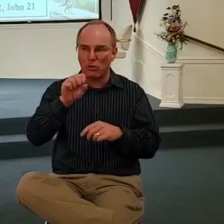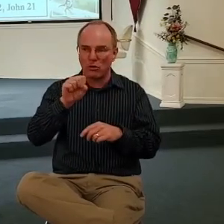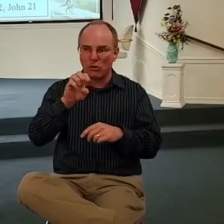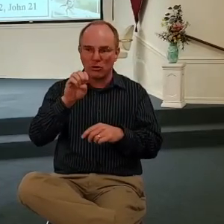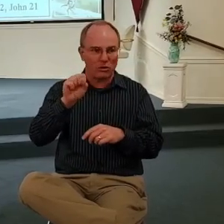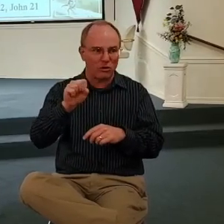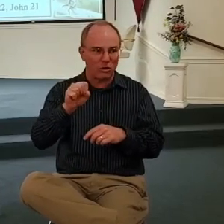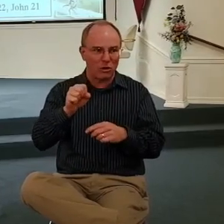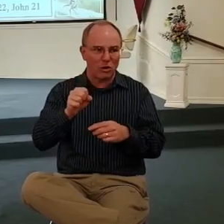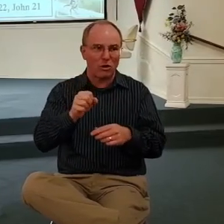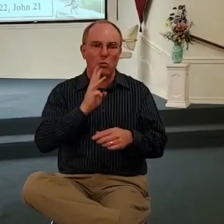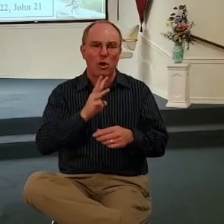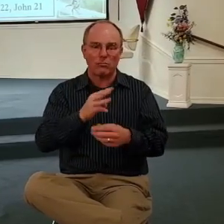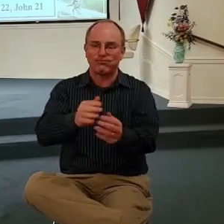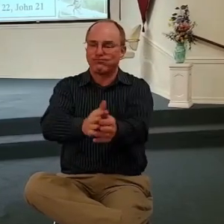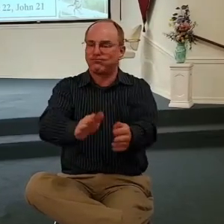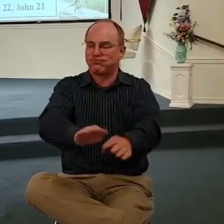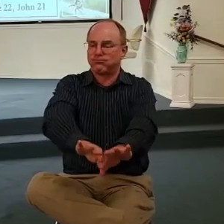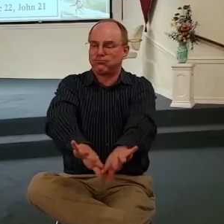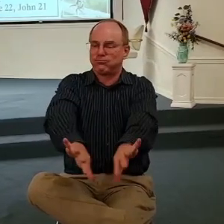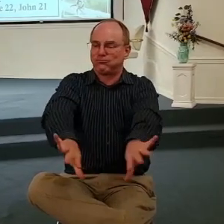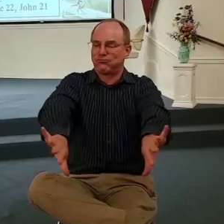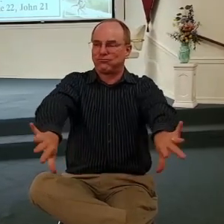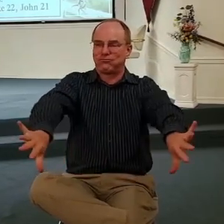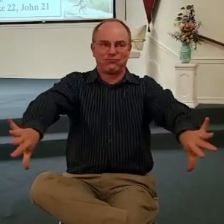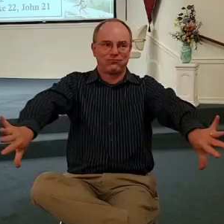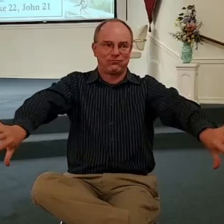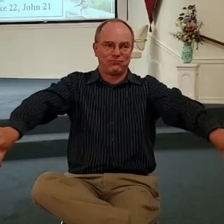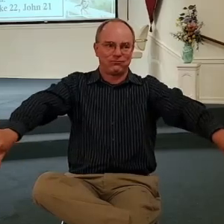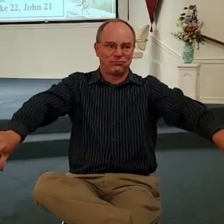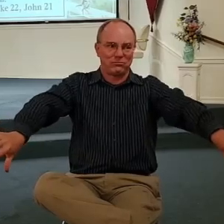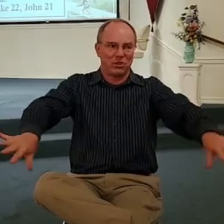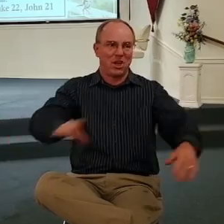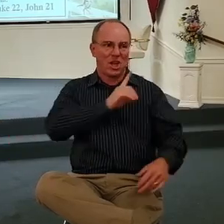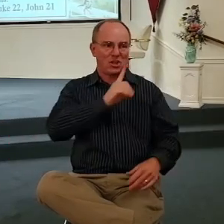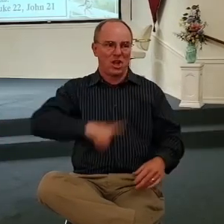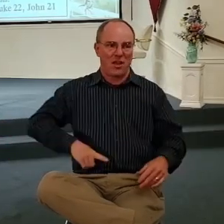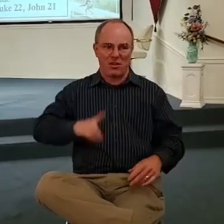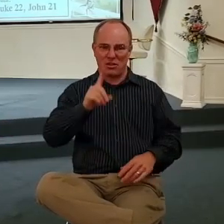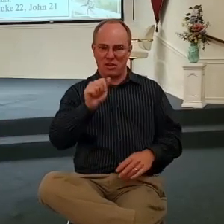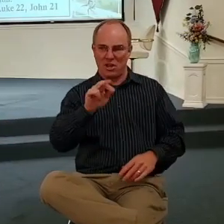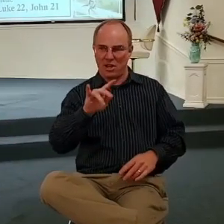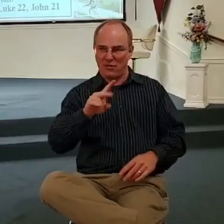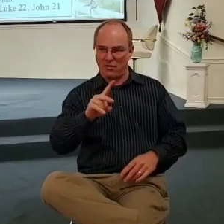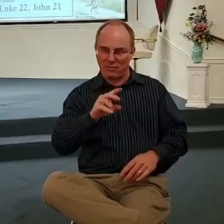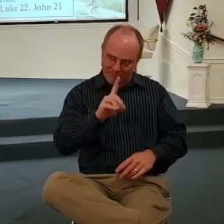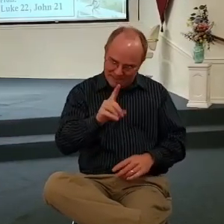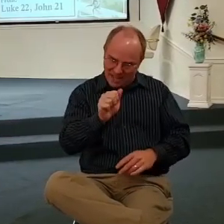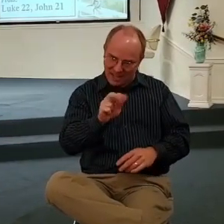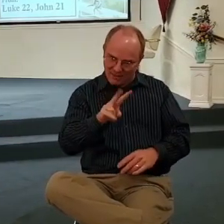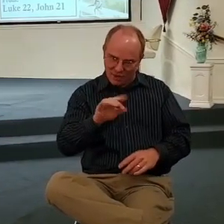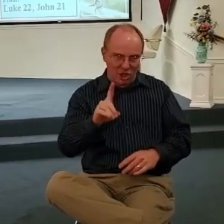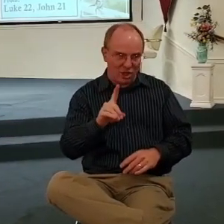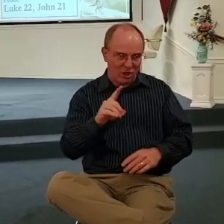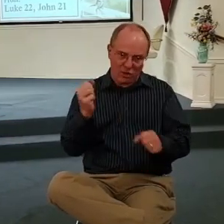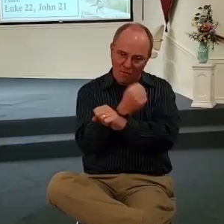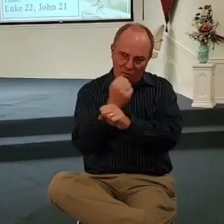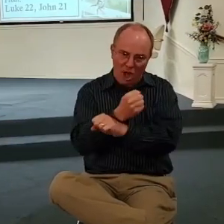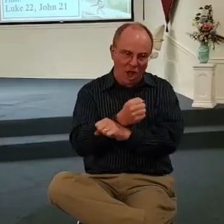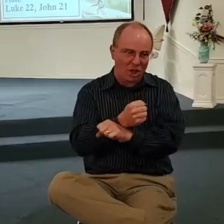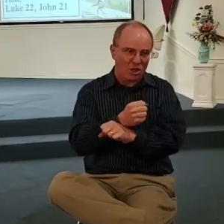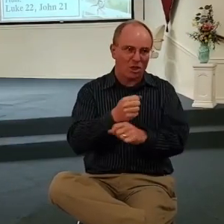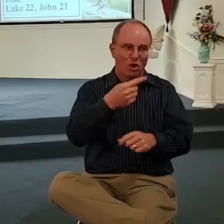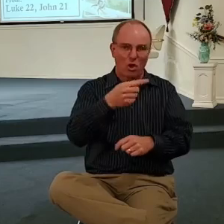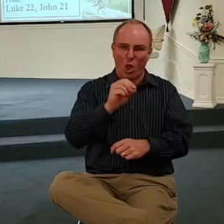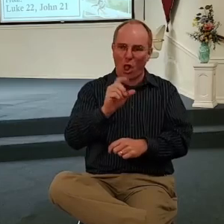Sea, David who fought off Goliath, or even in the New Testament,